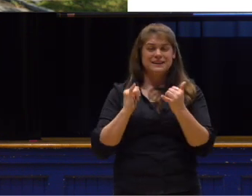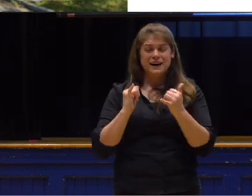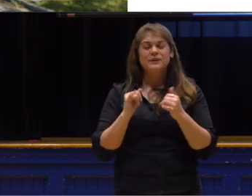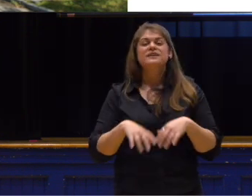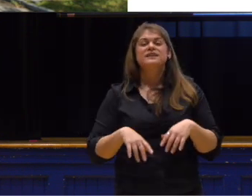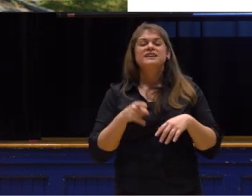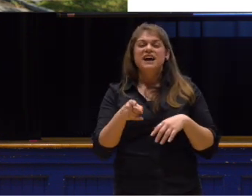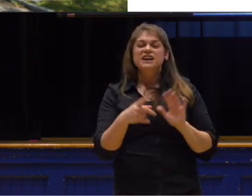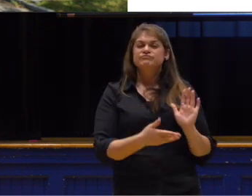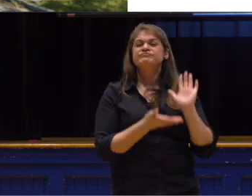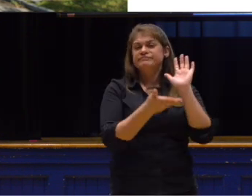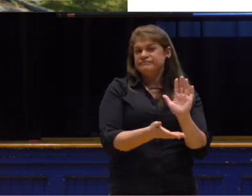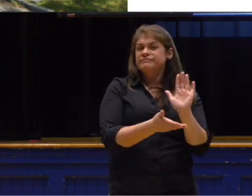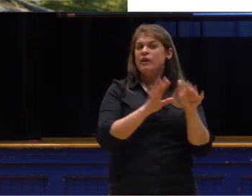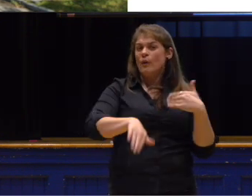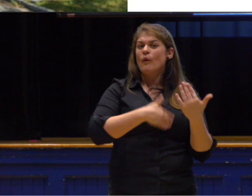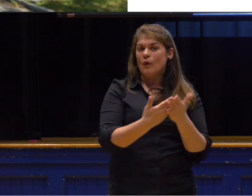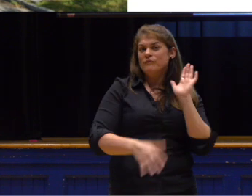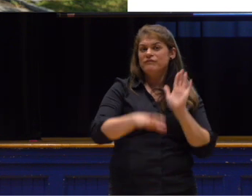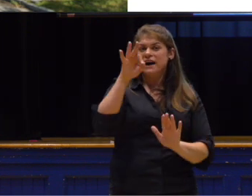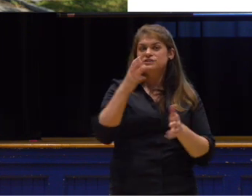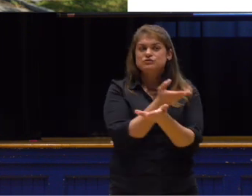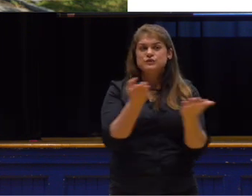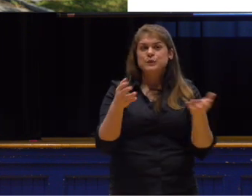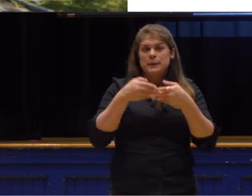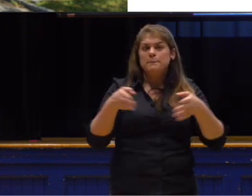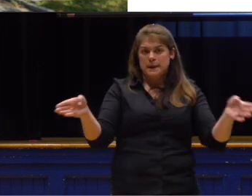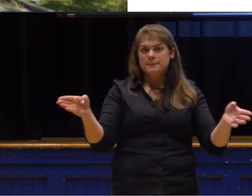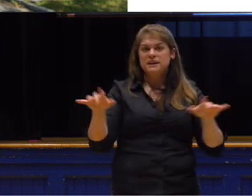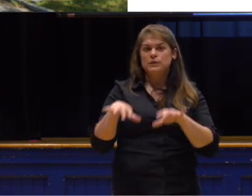that presented the findings of that to the public. We had it over at the Shea Building